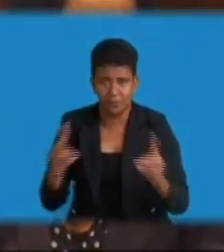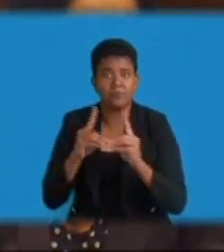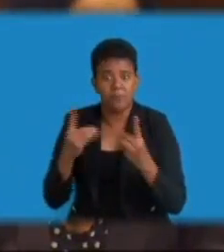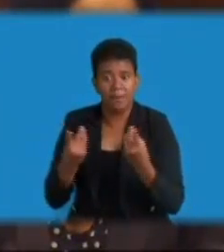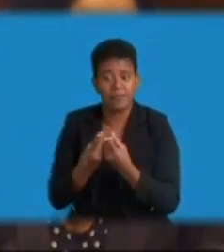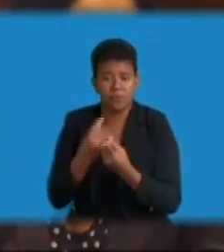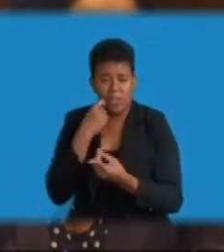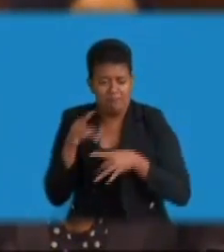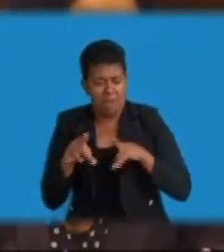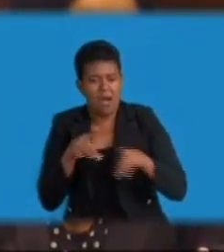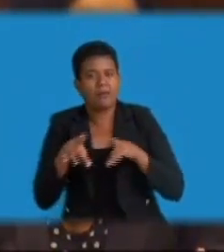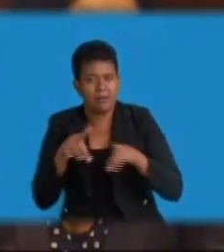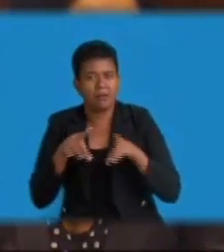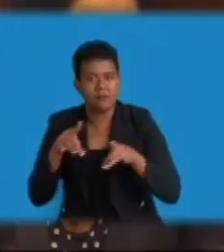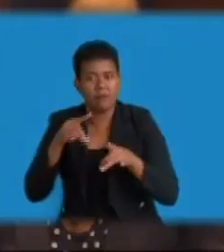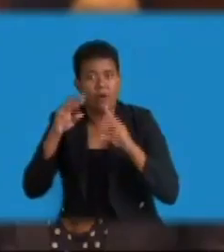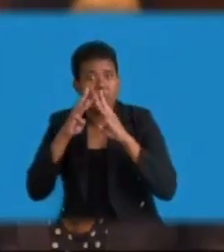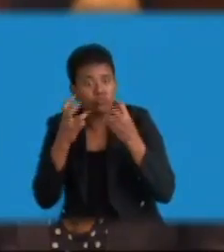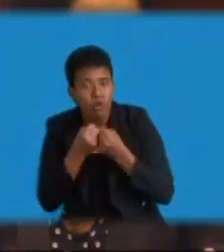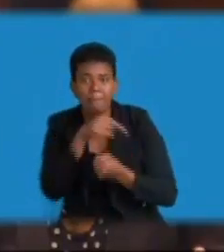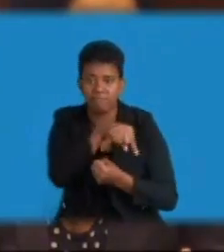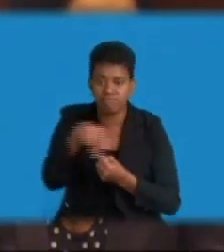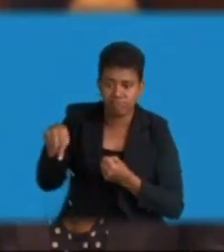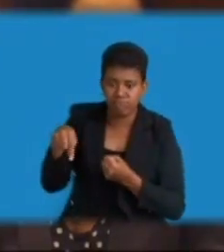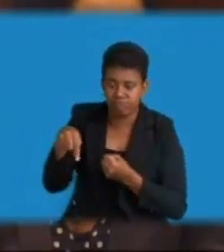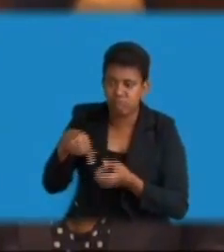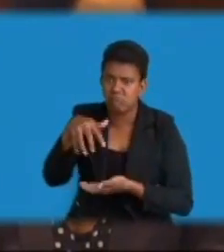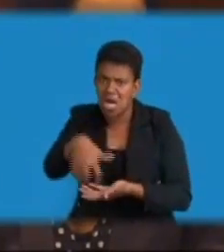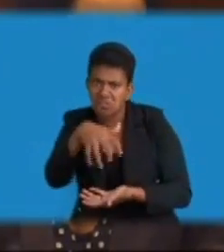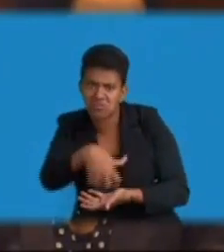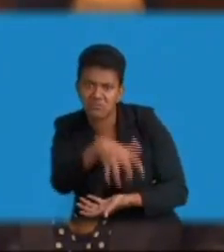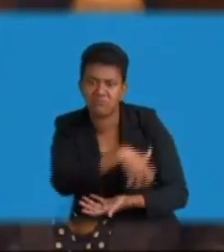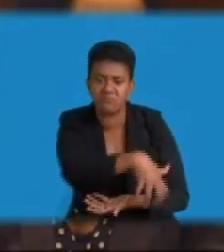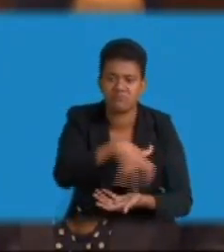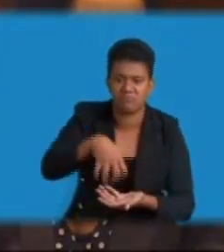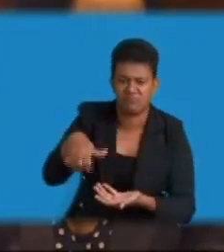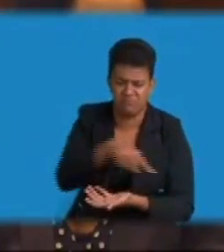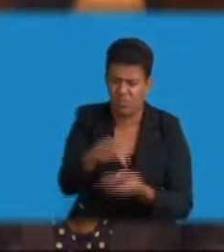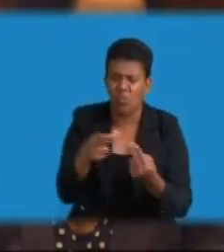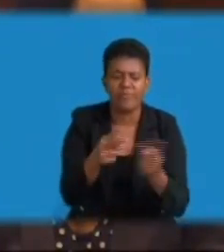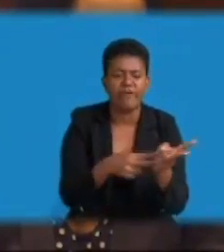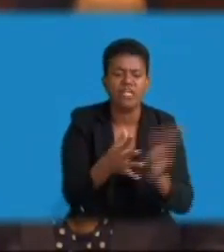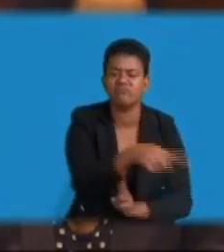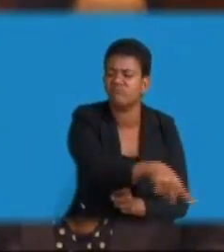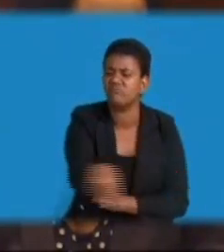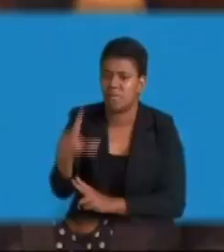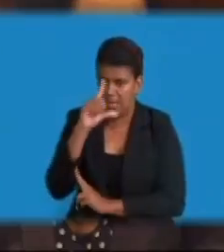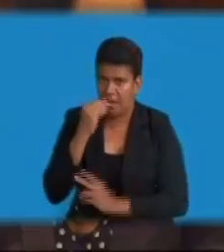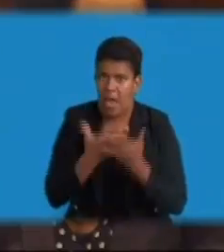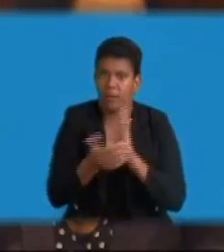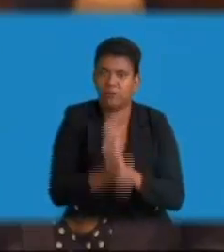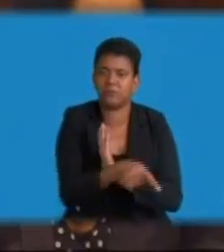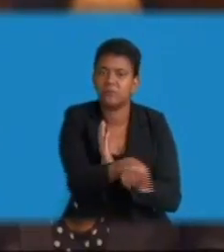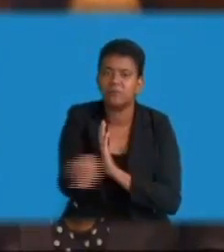to conduct workshops in mining and the quarrying sector with landowners to enable them to have the necessary skills and be qualified